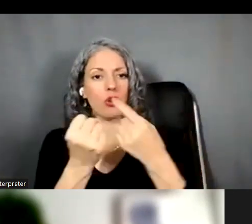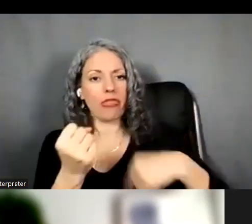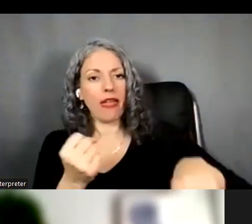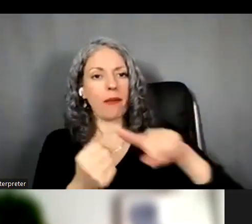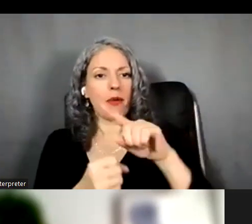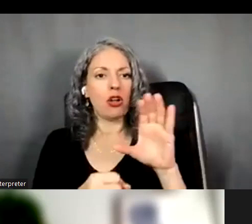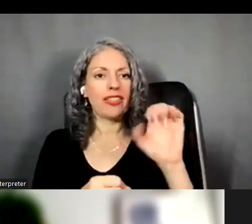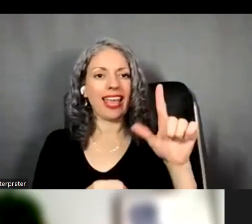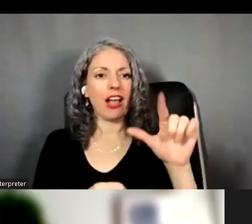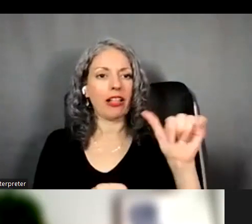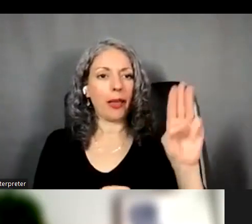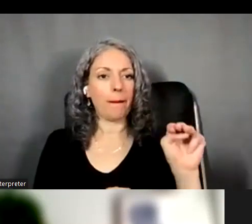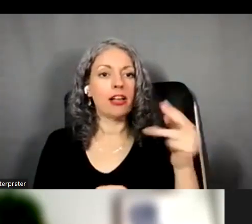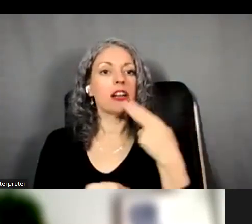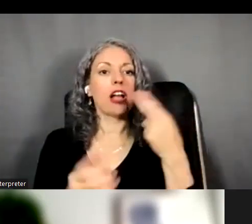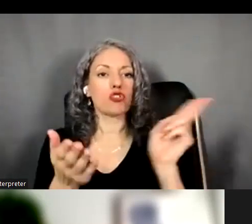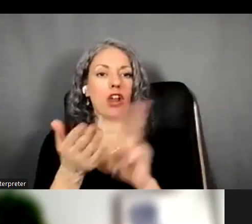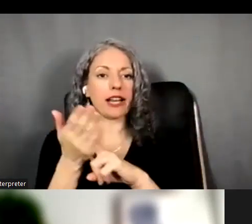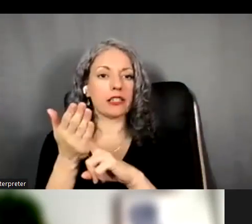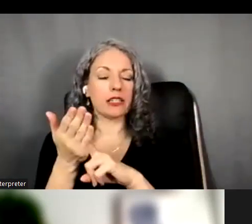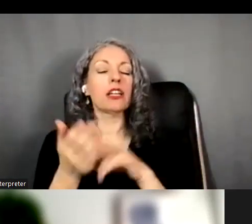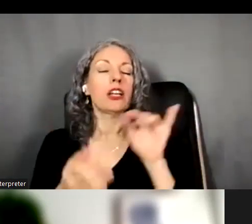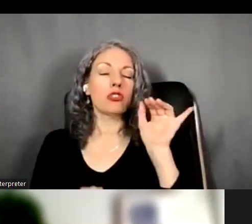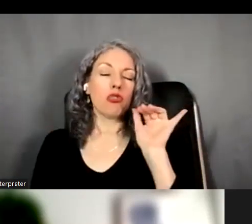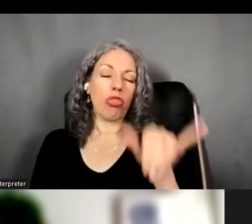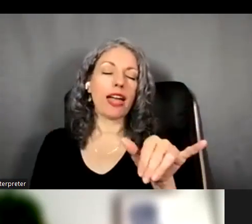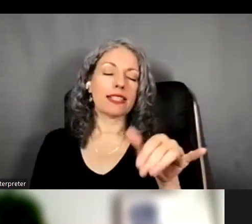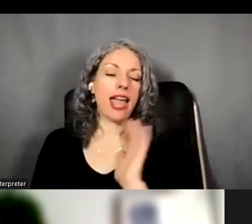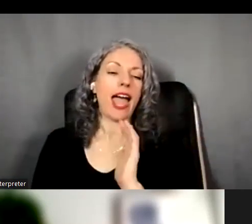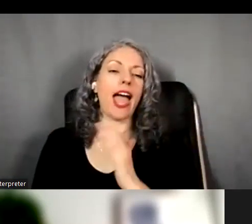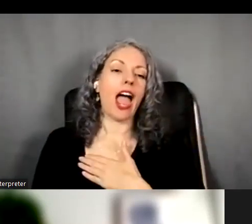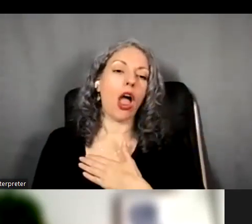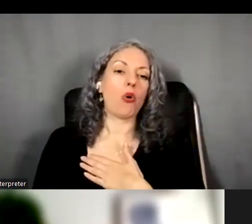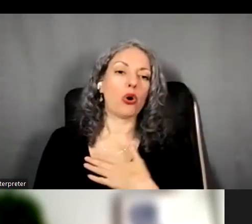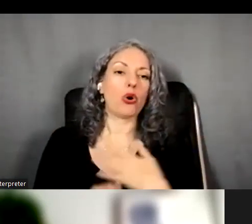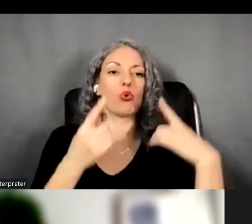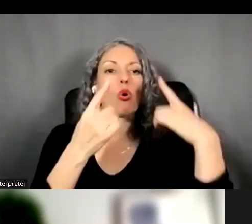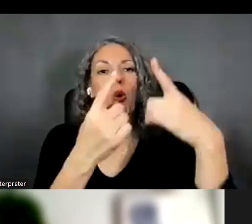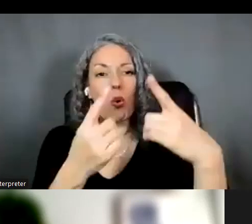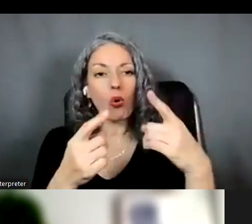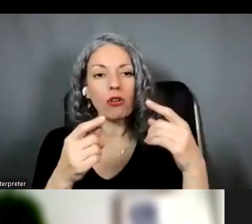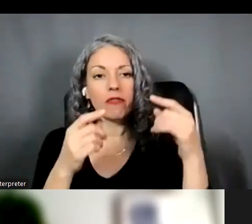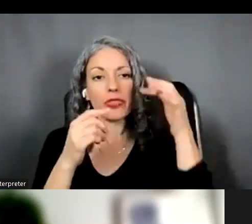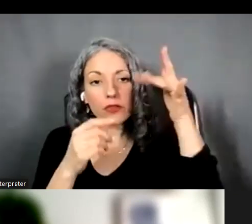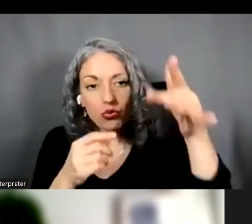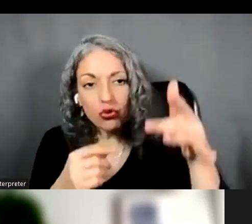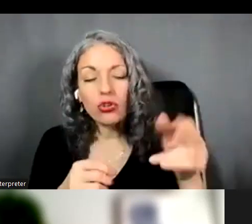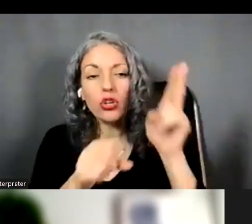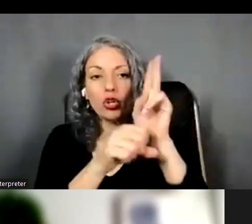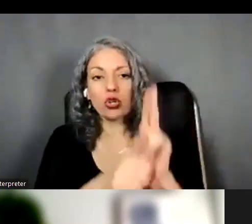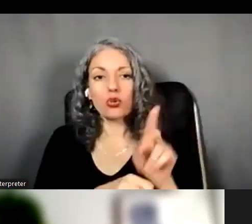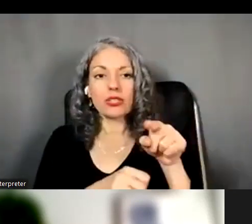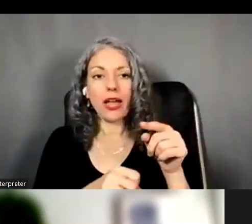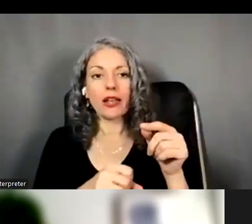CalAIM contract. So I think that's our task ahead of us, is to see if we can actually use this capacity building